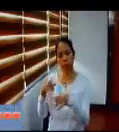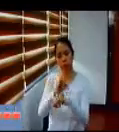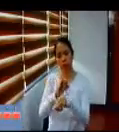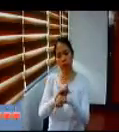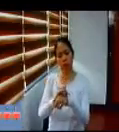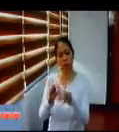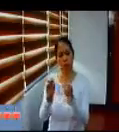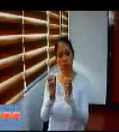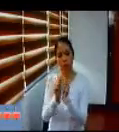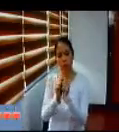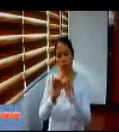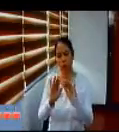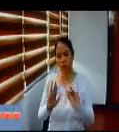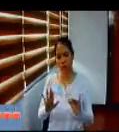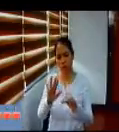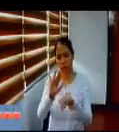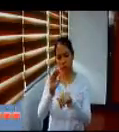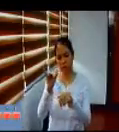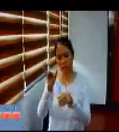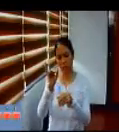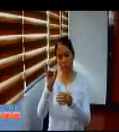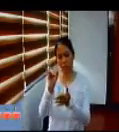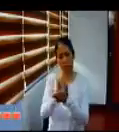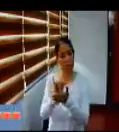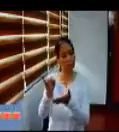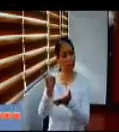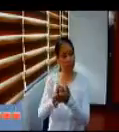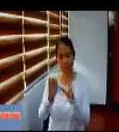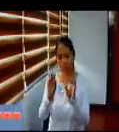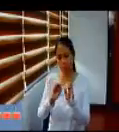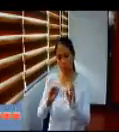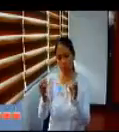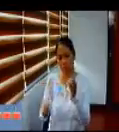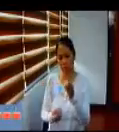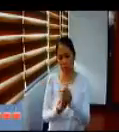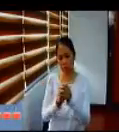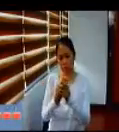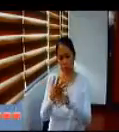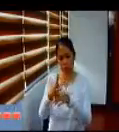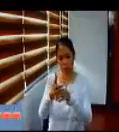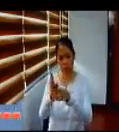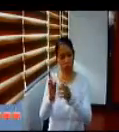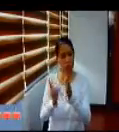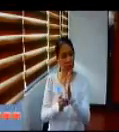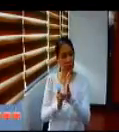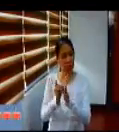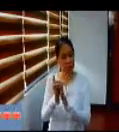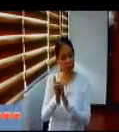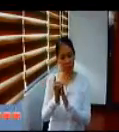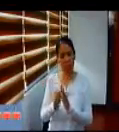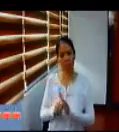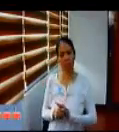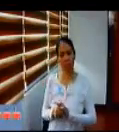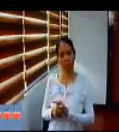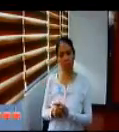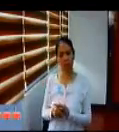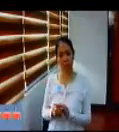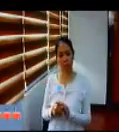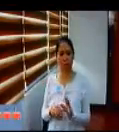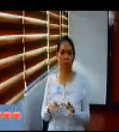decisions, you're not going to have growth in any. I mean, if you're running a store and you